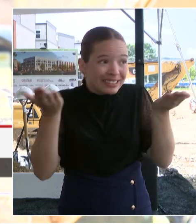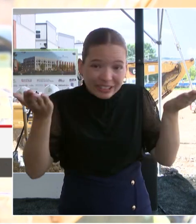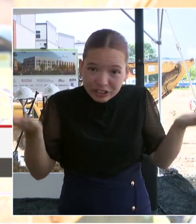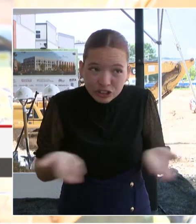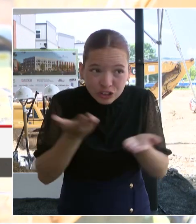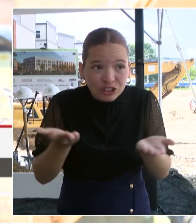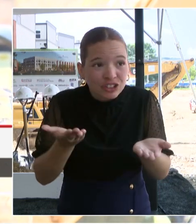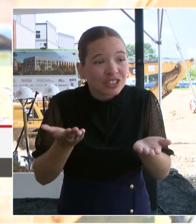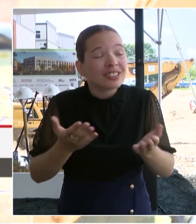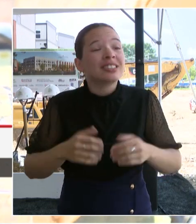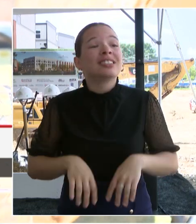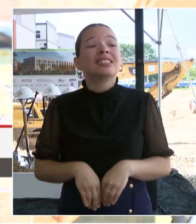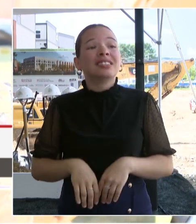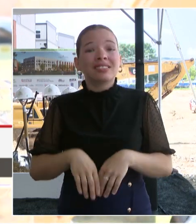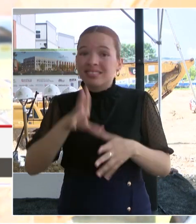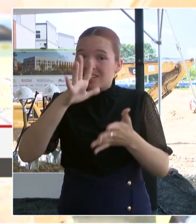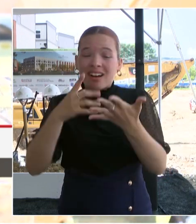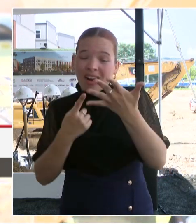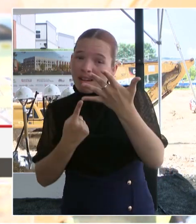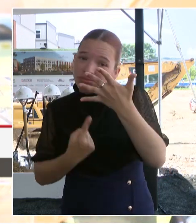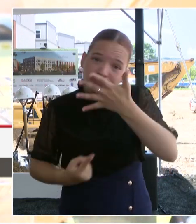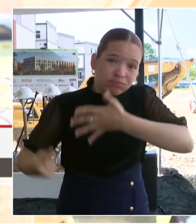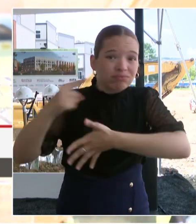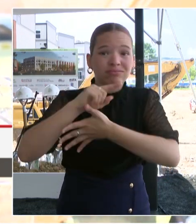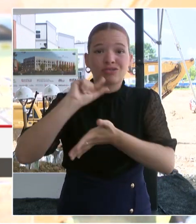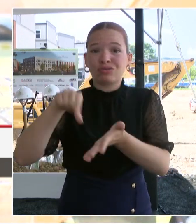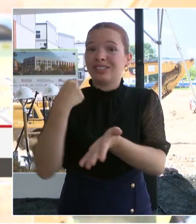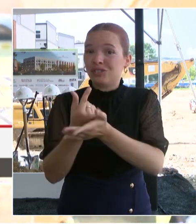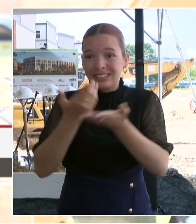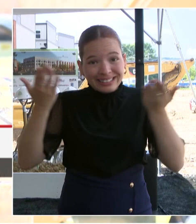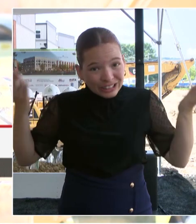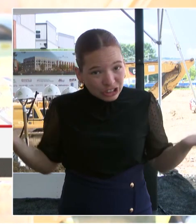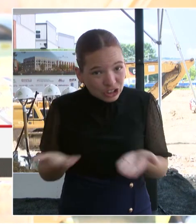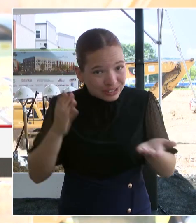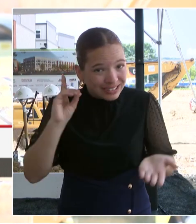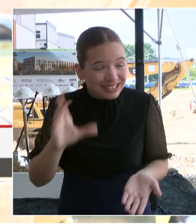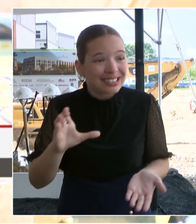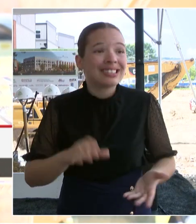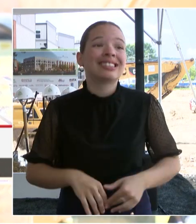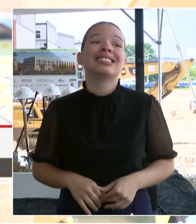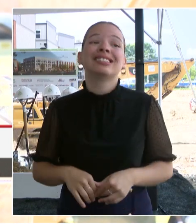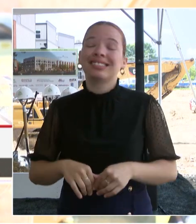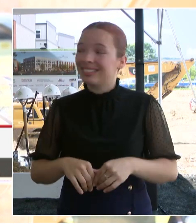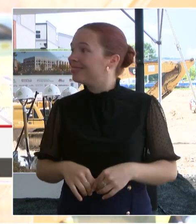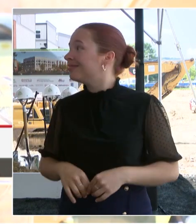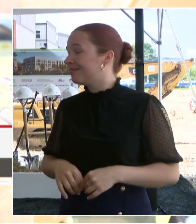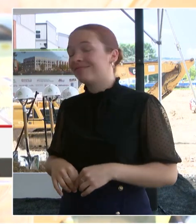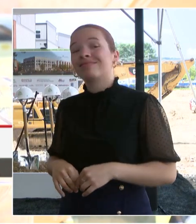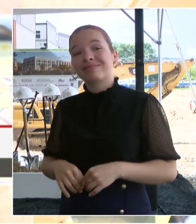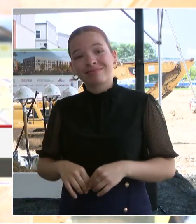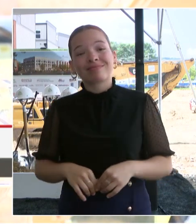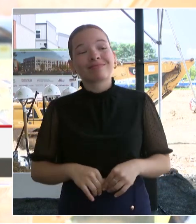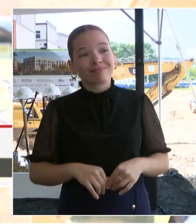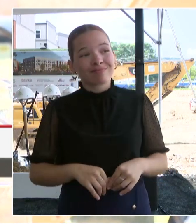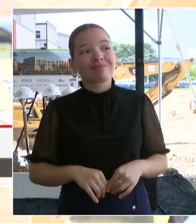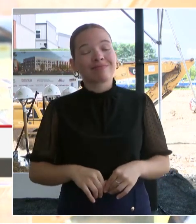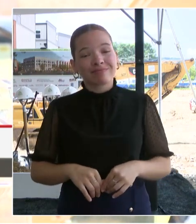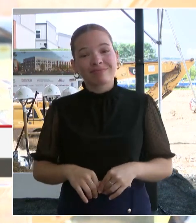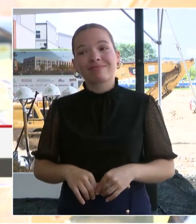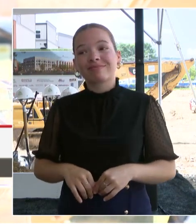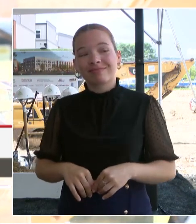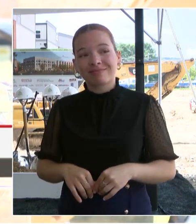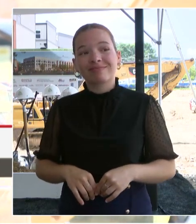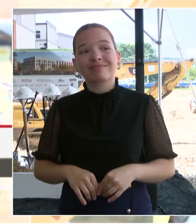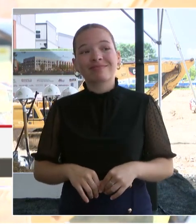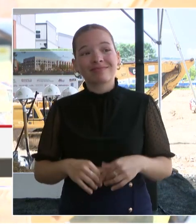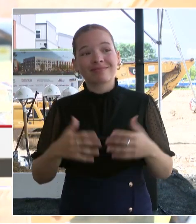and that was a blessing to me. But in particular, over the